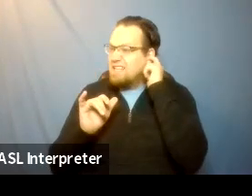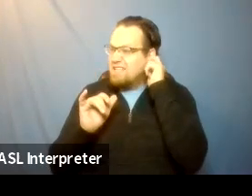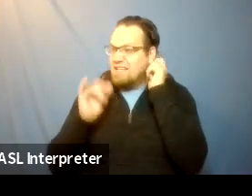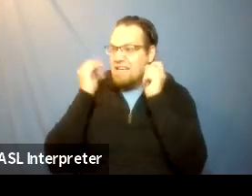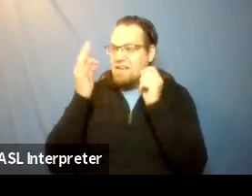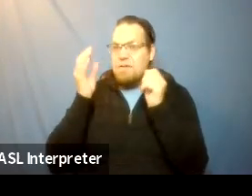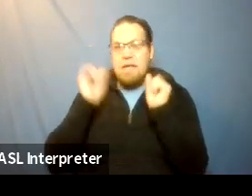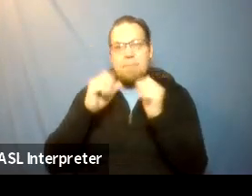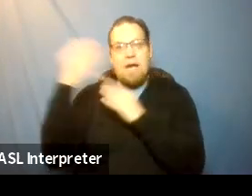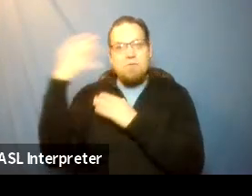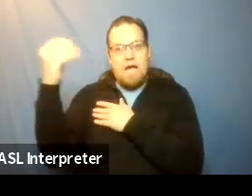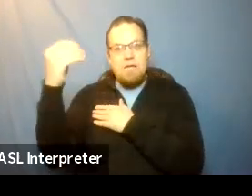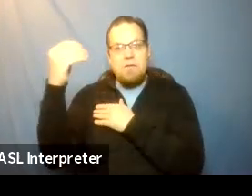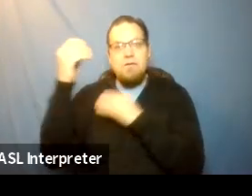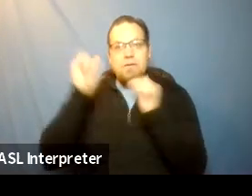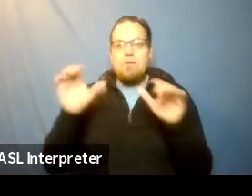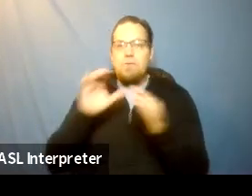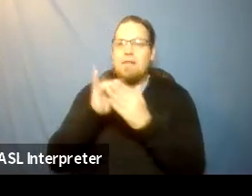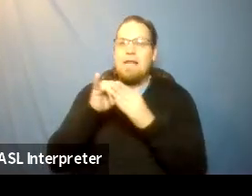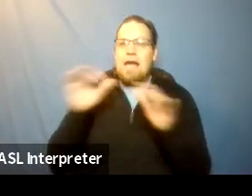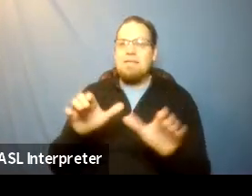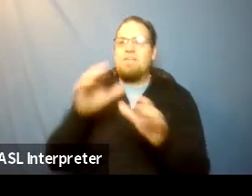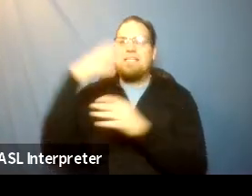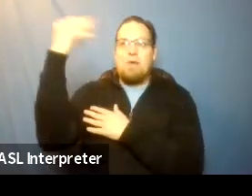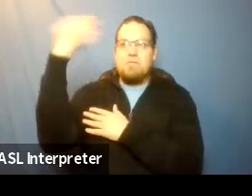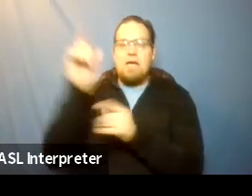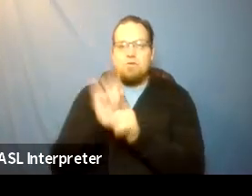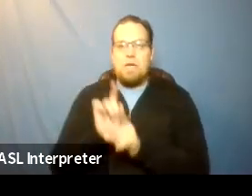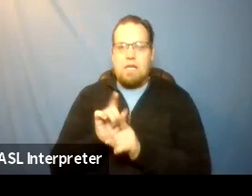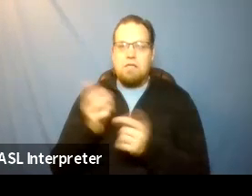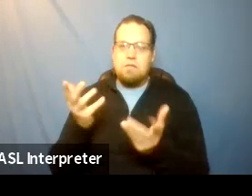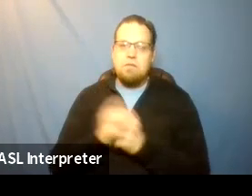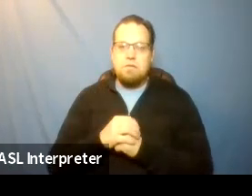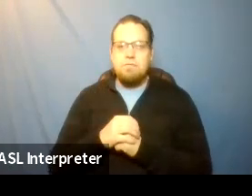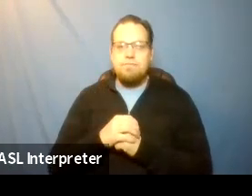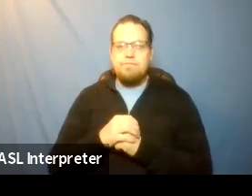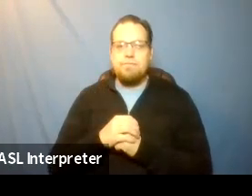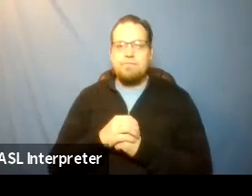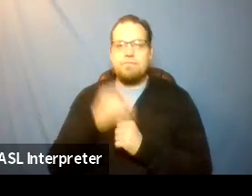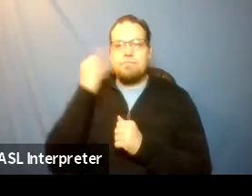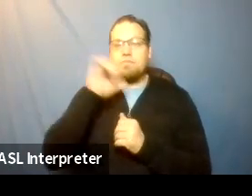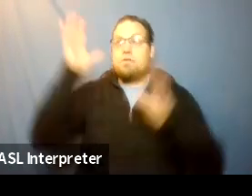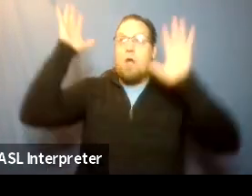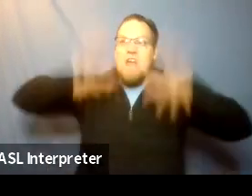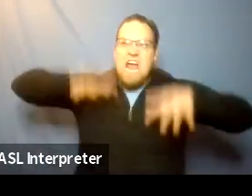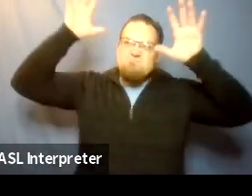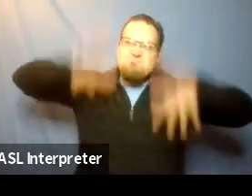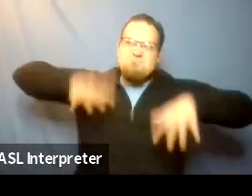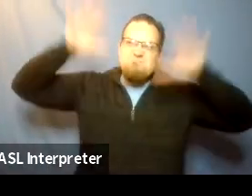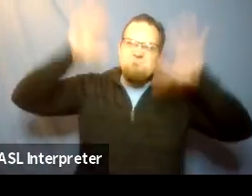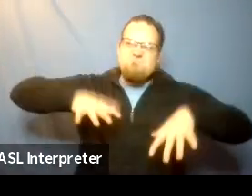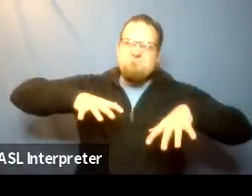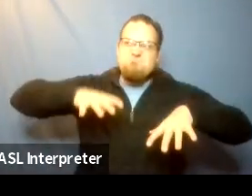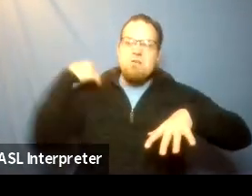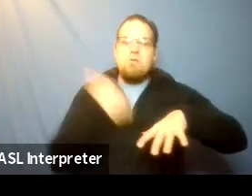be outside, that you could do those activities outside as well. So if it's not pouring down rain, we